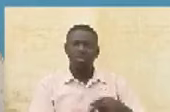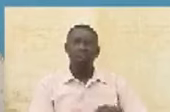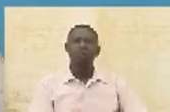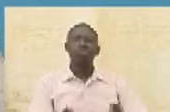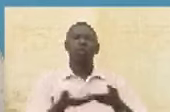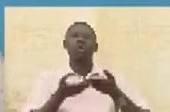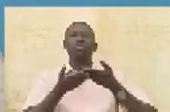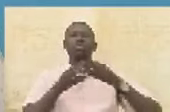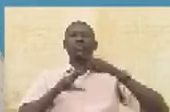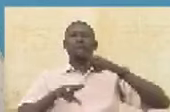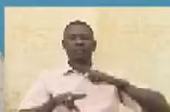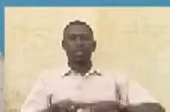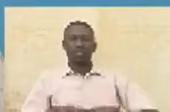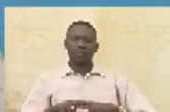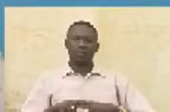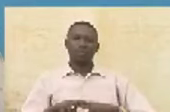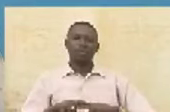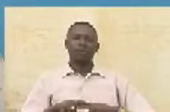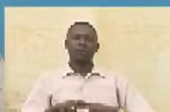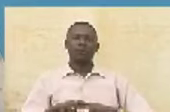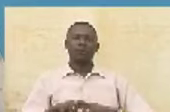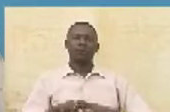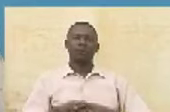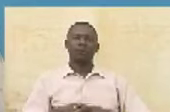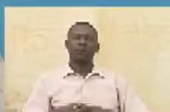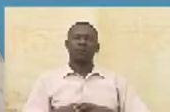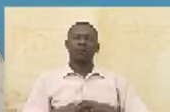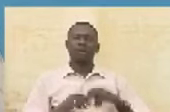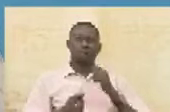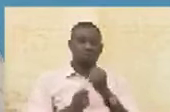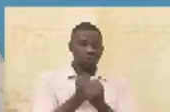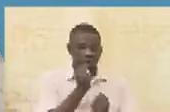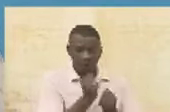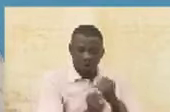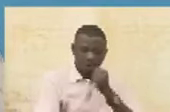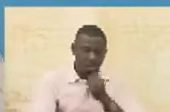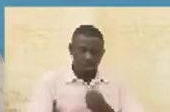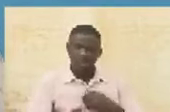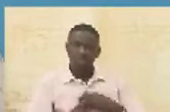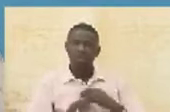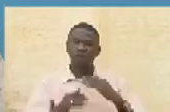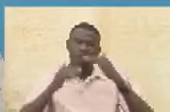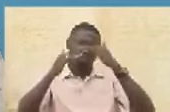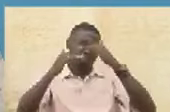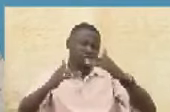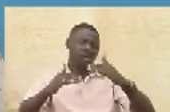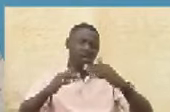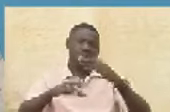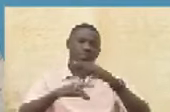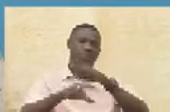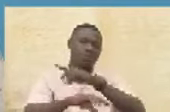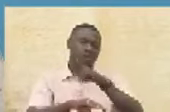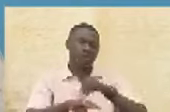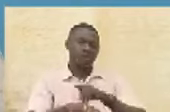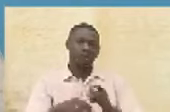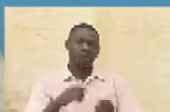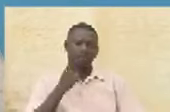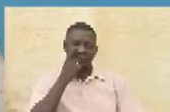Until I got up and sat down. I crawled until to the veranda again.